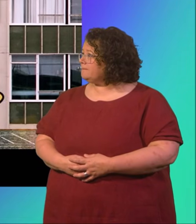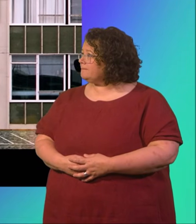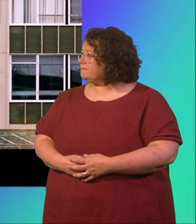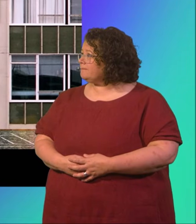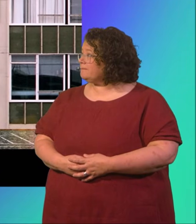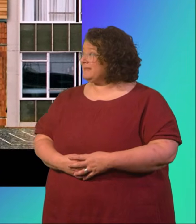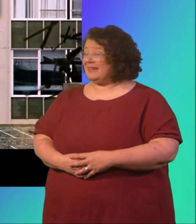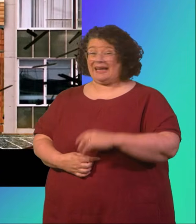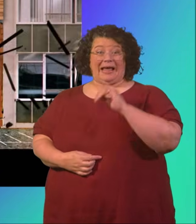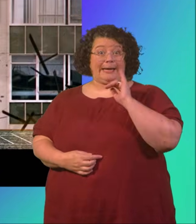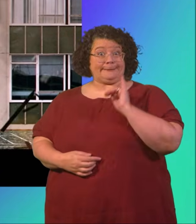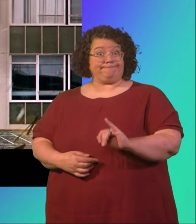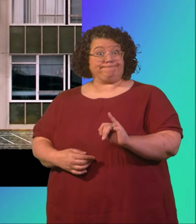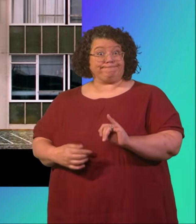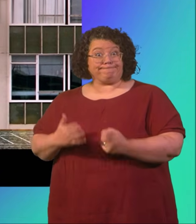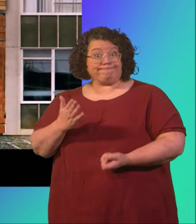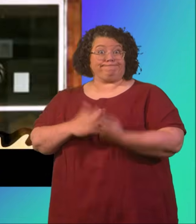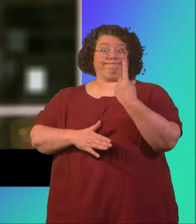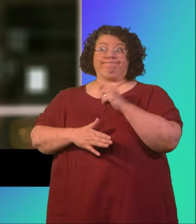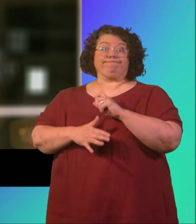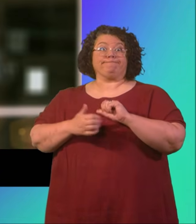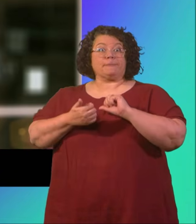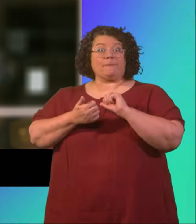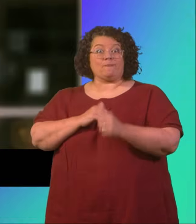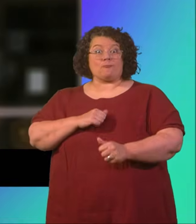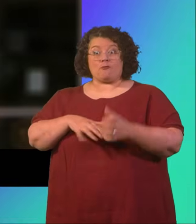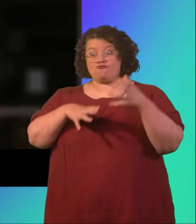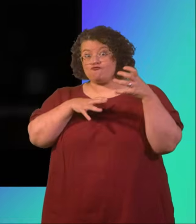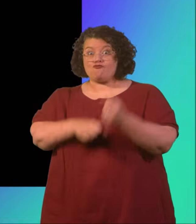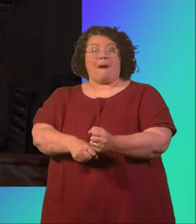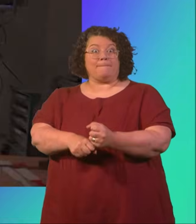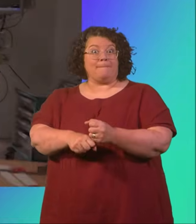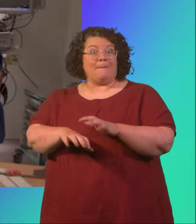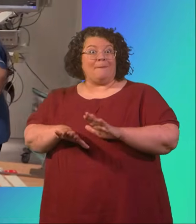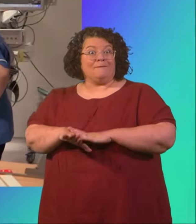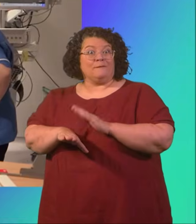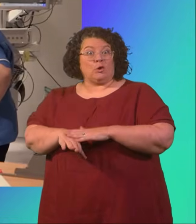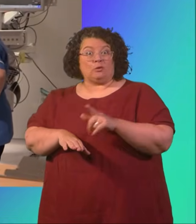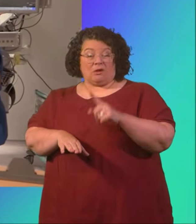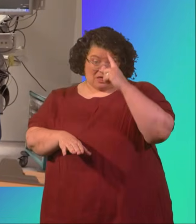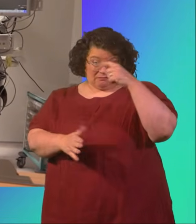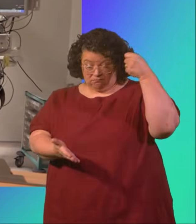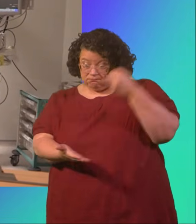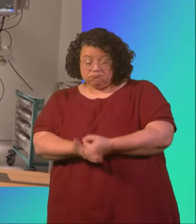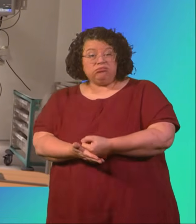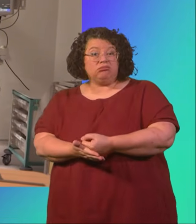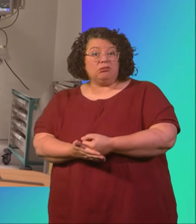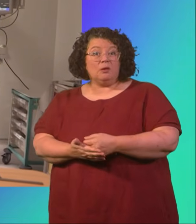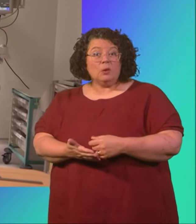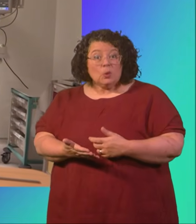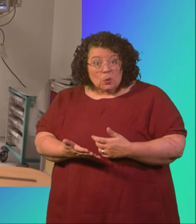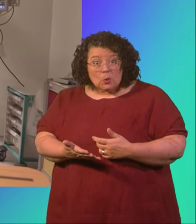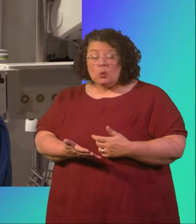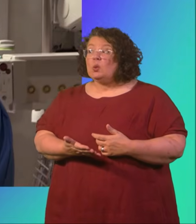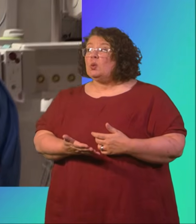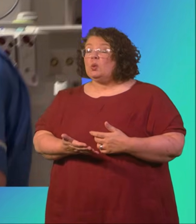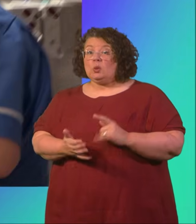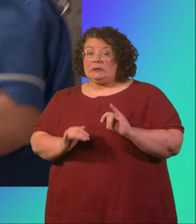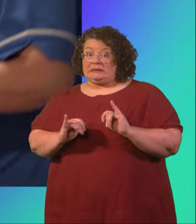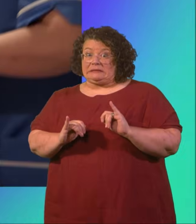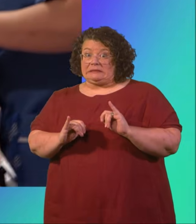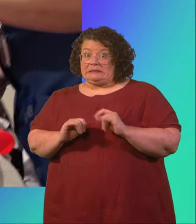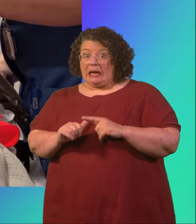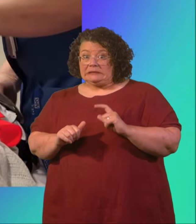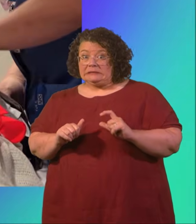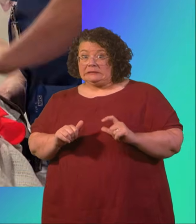suddenly, his mate grabbed his foot and Ryan dropped on his head. Ouch. After such a serious accident, Ryan is on a fixed board